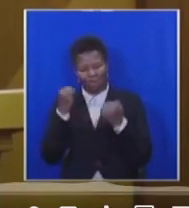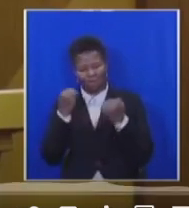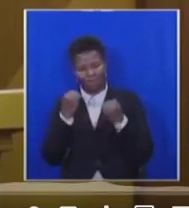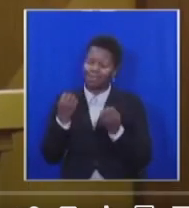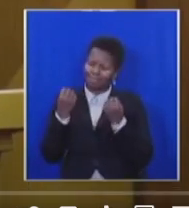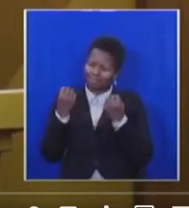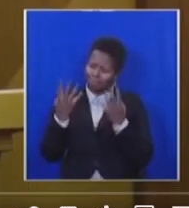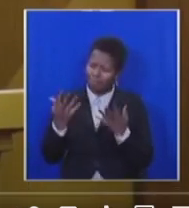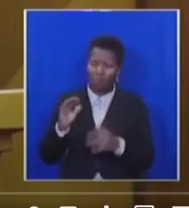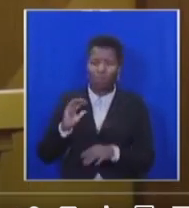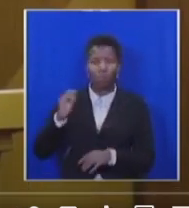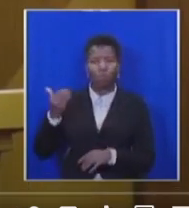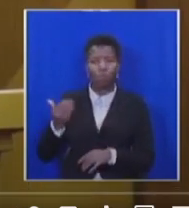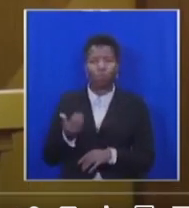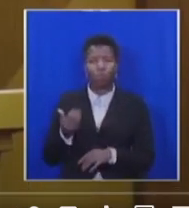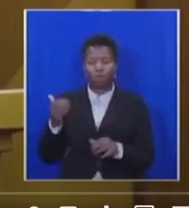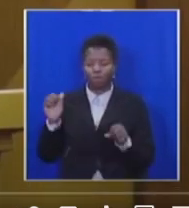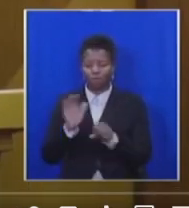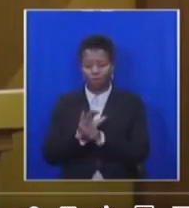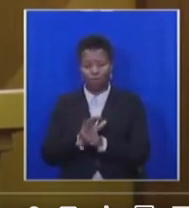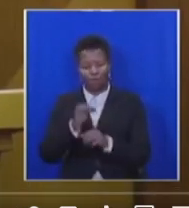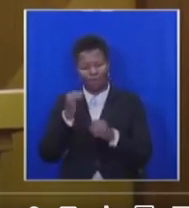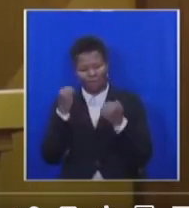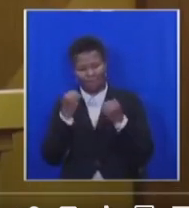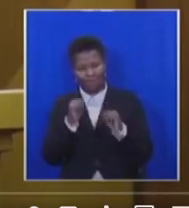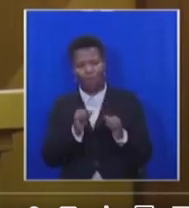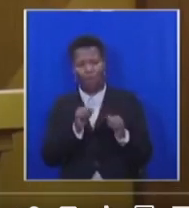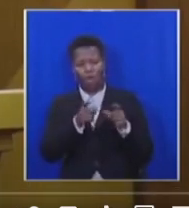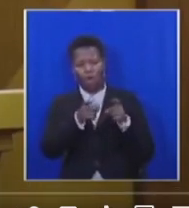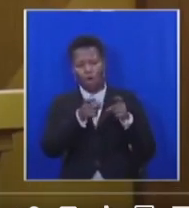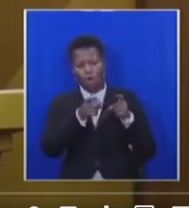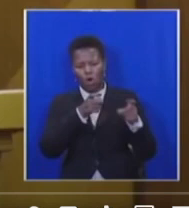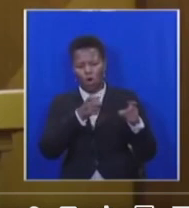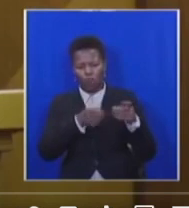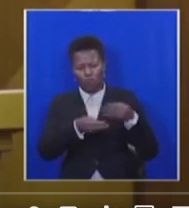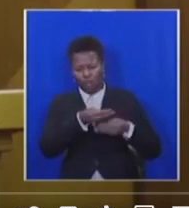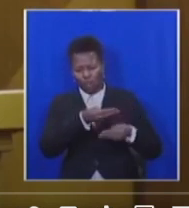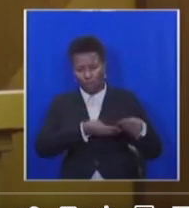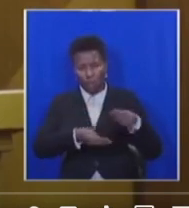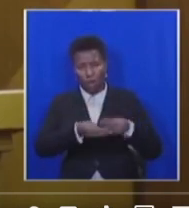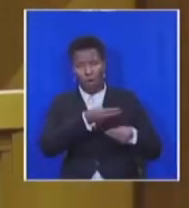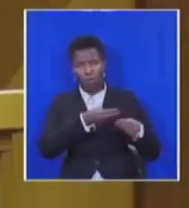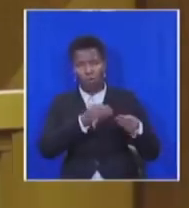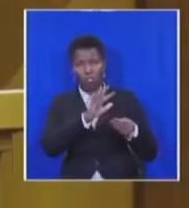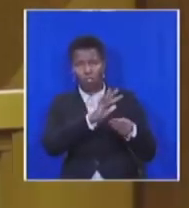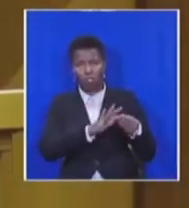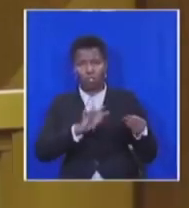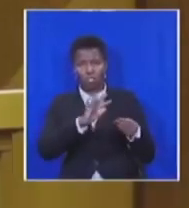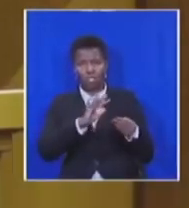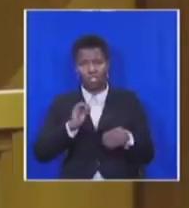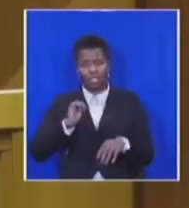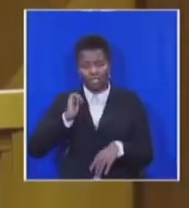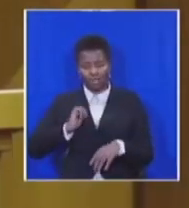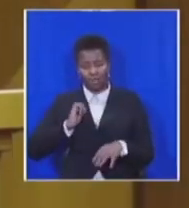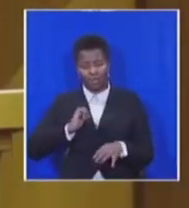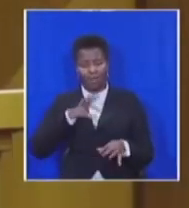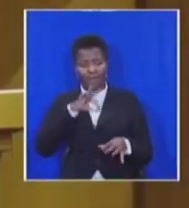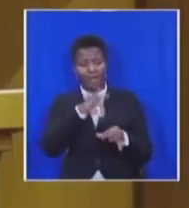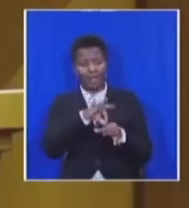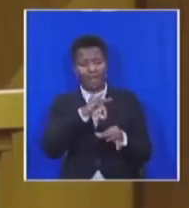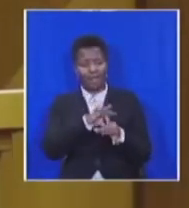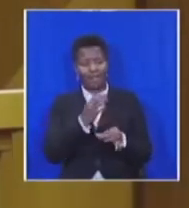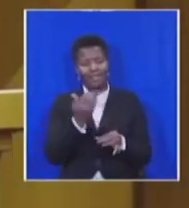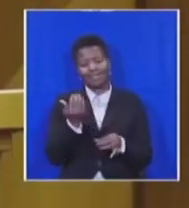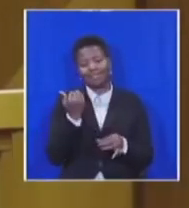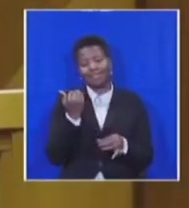Kleptocracy rejected the kleptocracy in municipal elections. What word